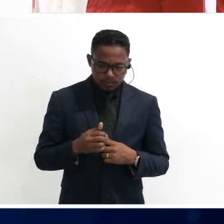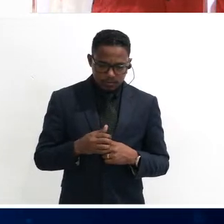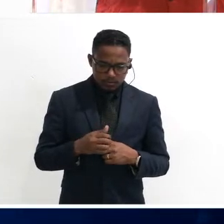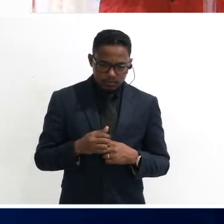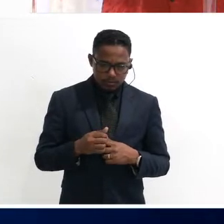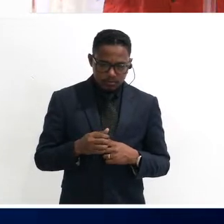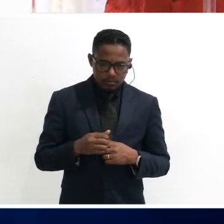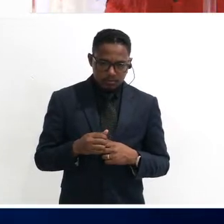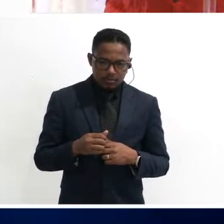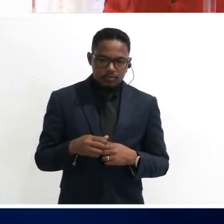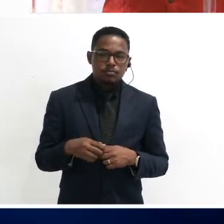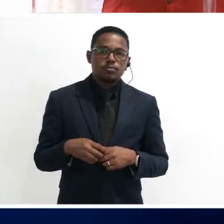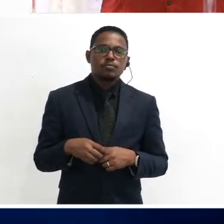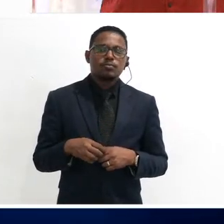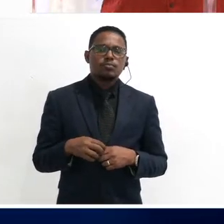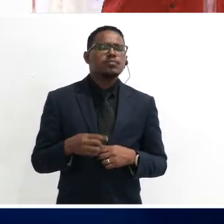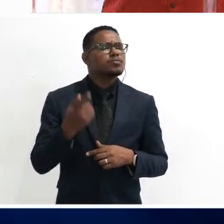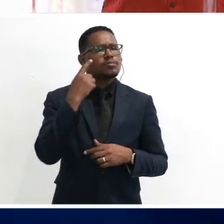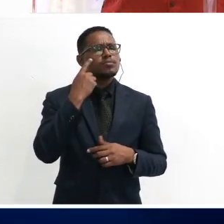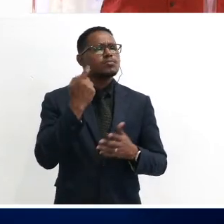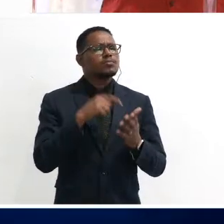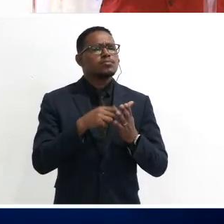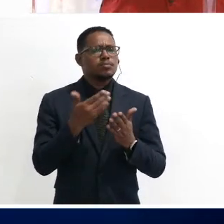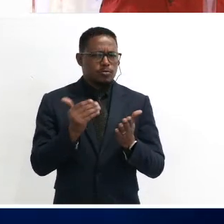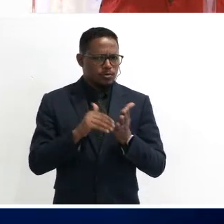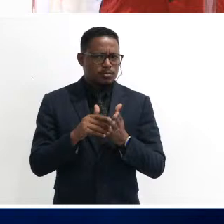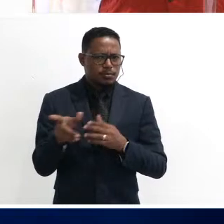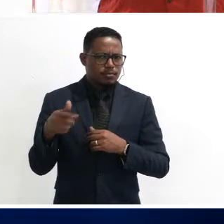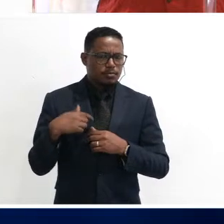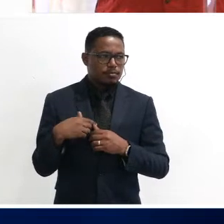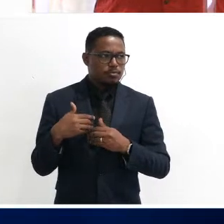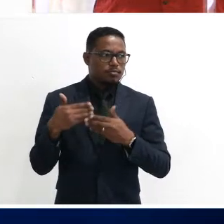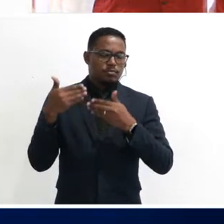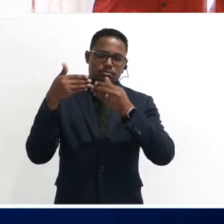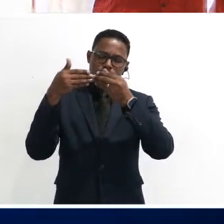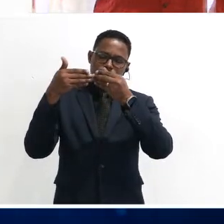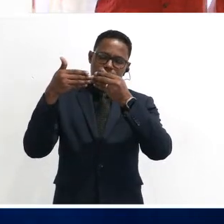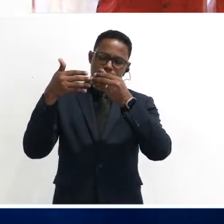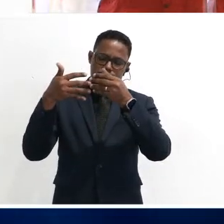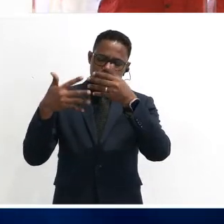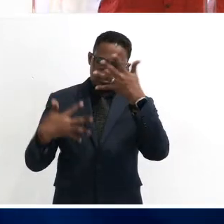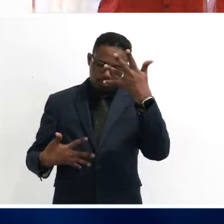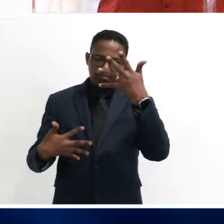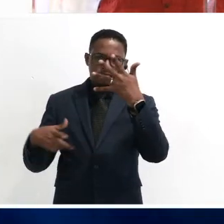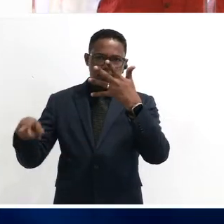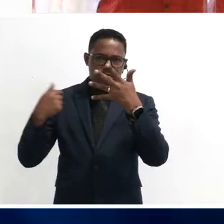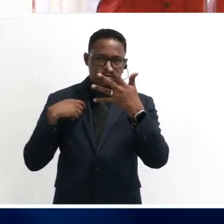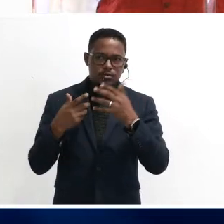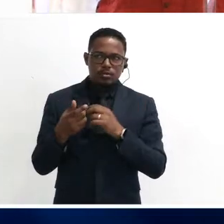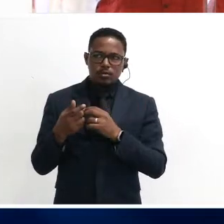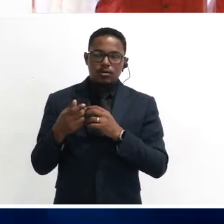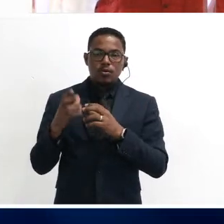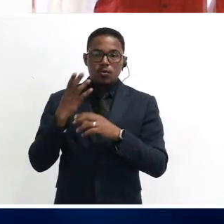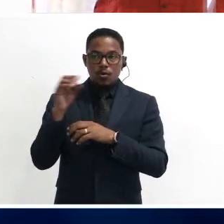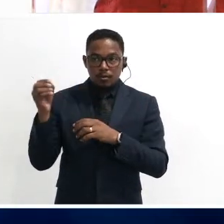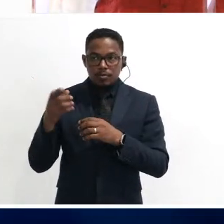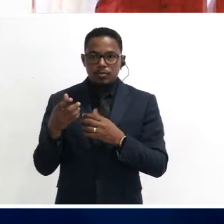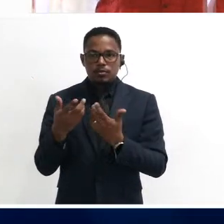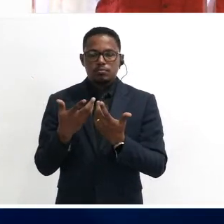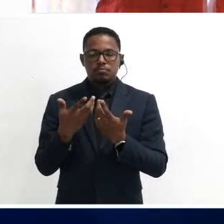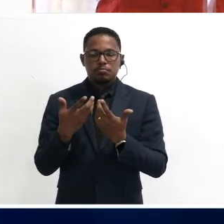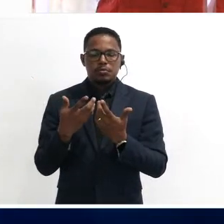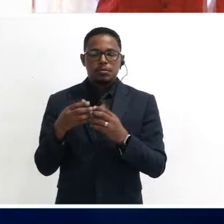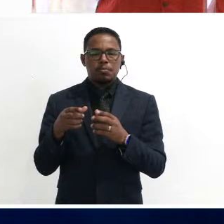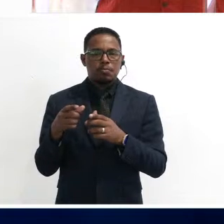So this is a list of packaging suppliers, companies like ASE or Amcor where I used to